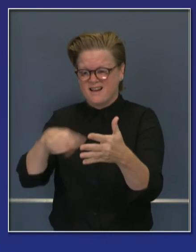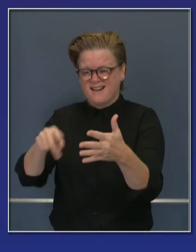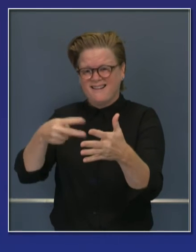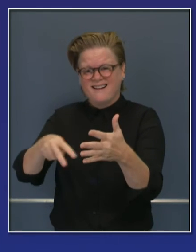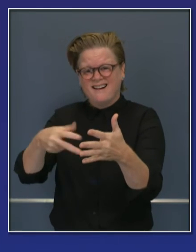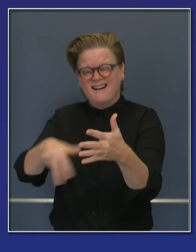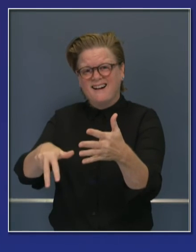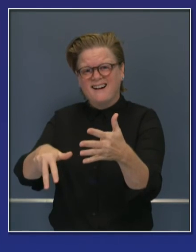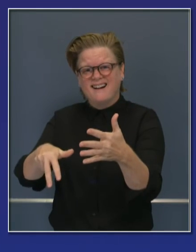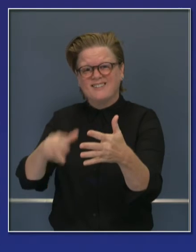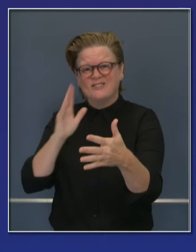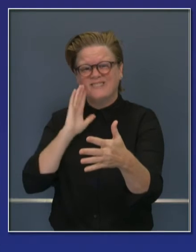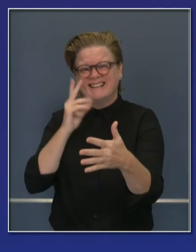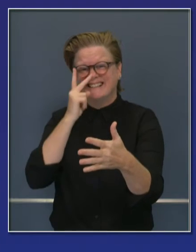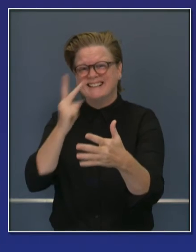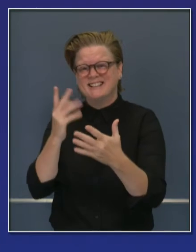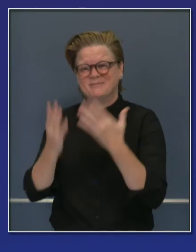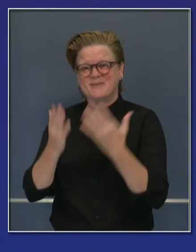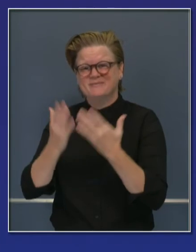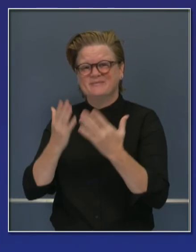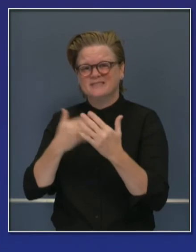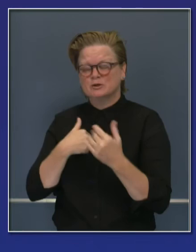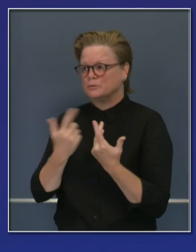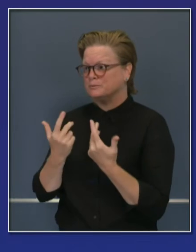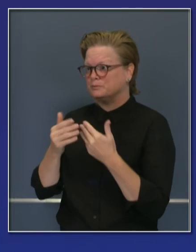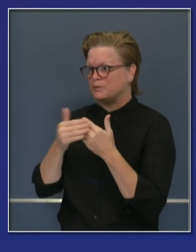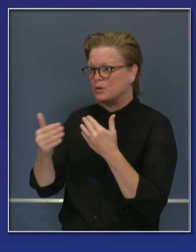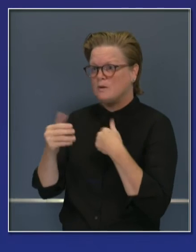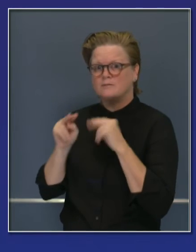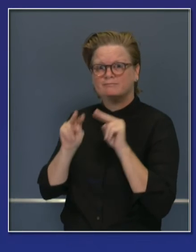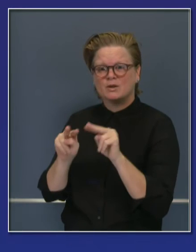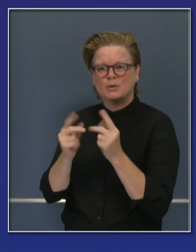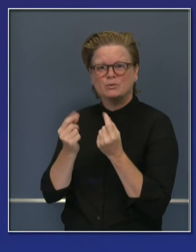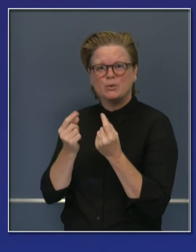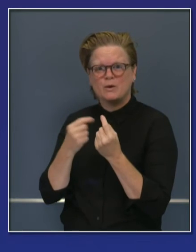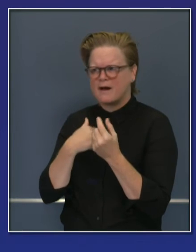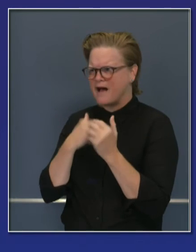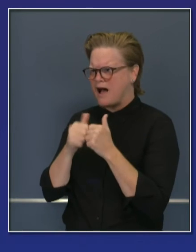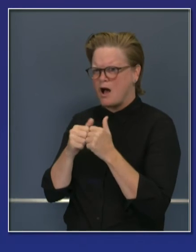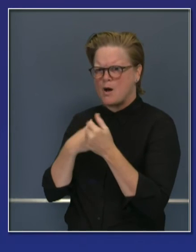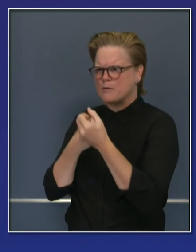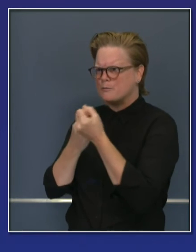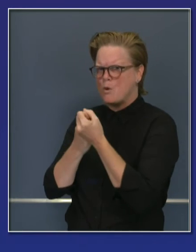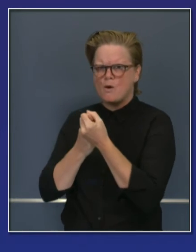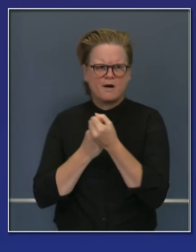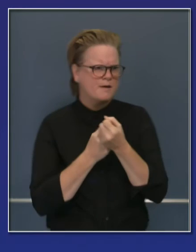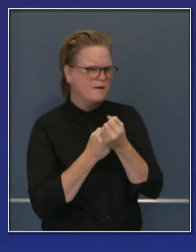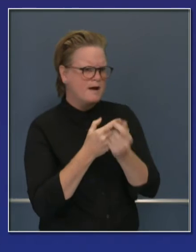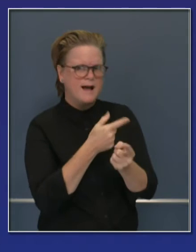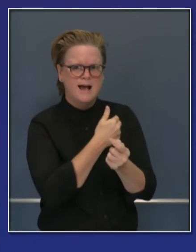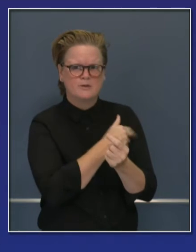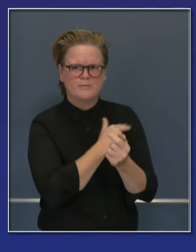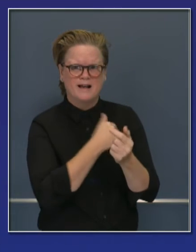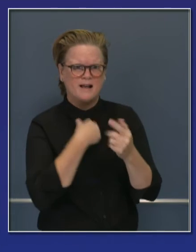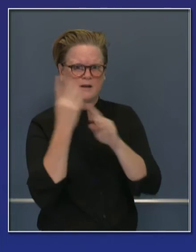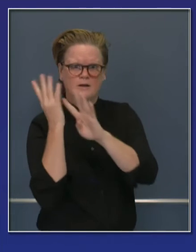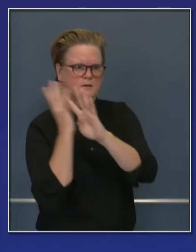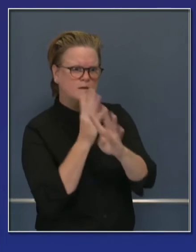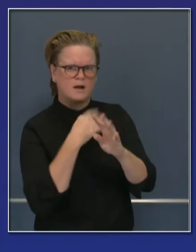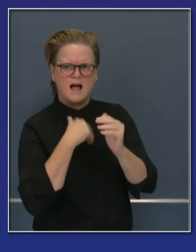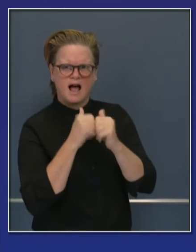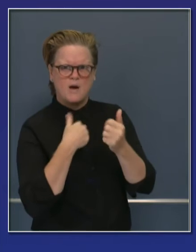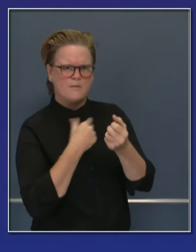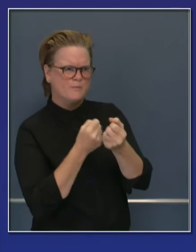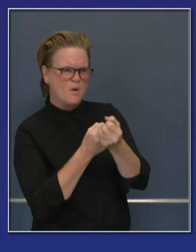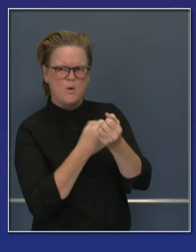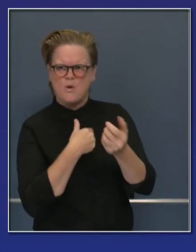to prepare outside our ICU critical care capacity and our traditional healthcare system capacity. We